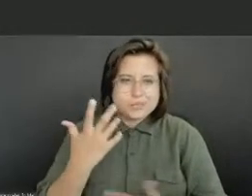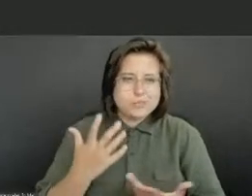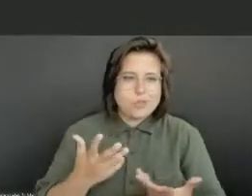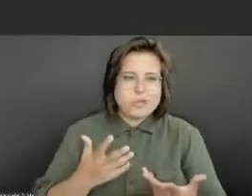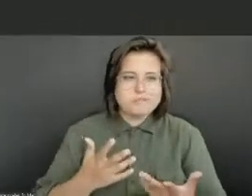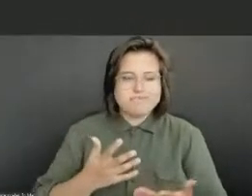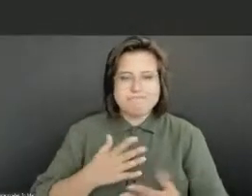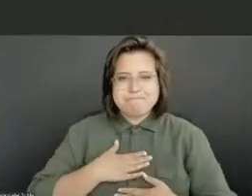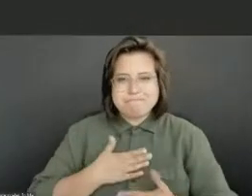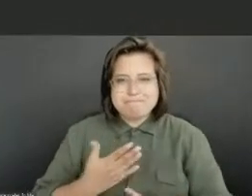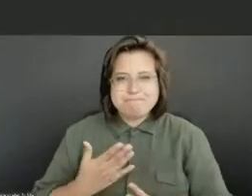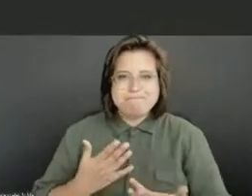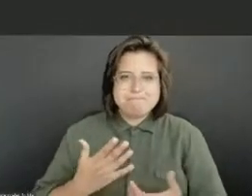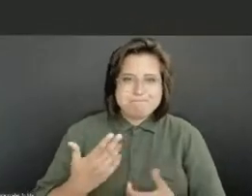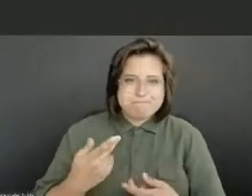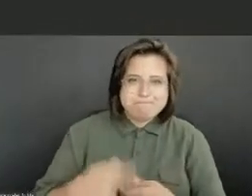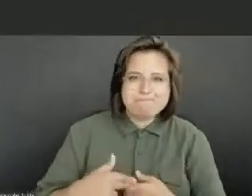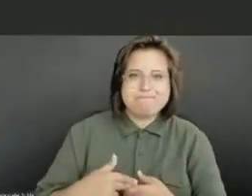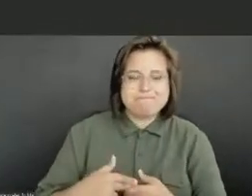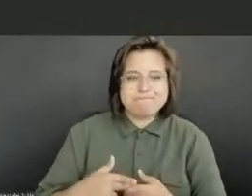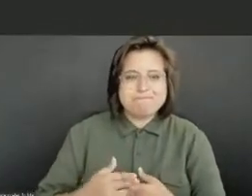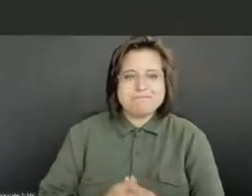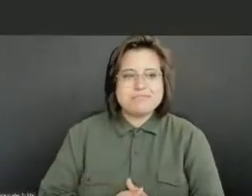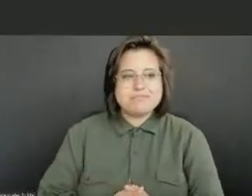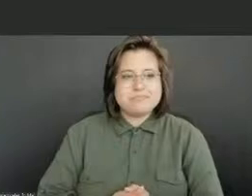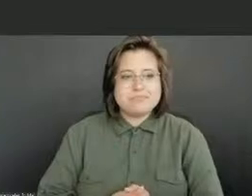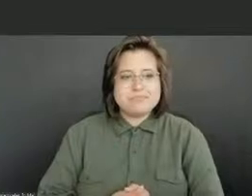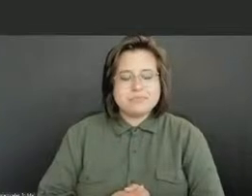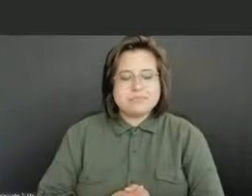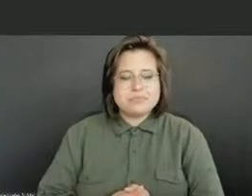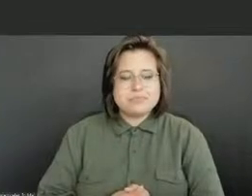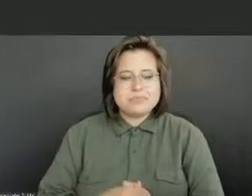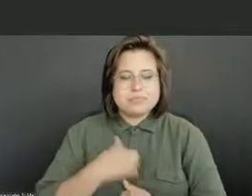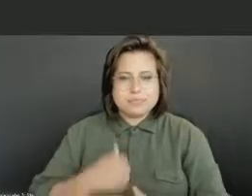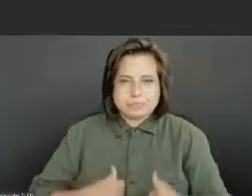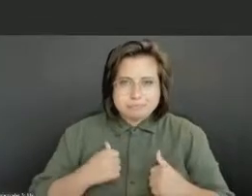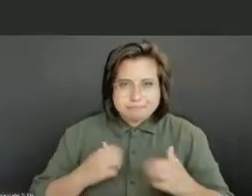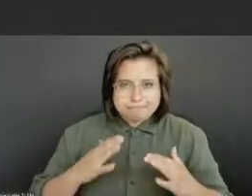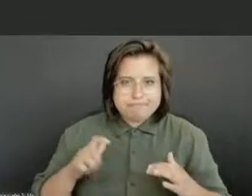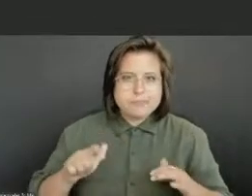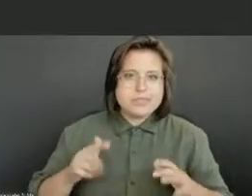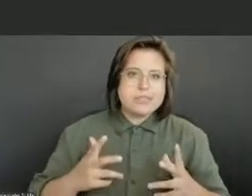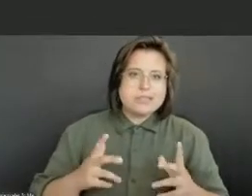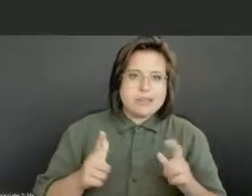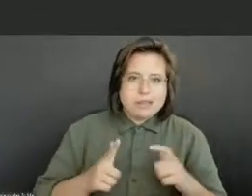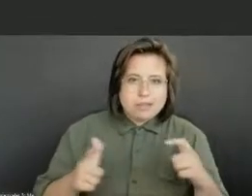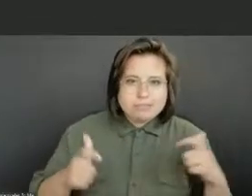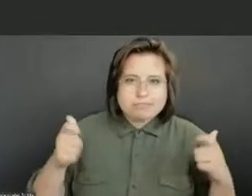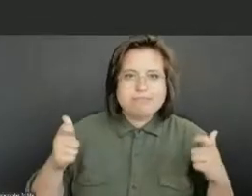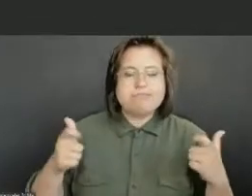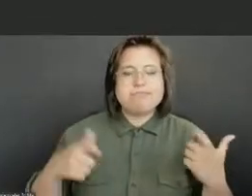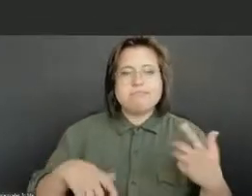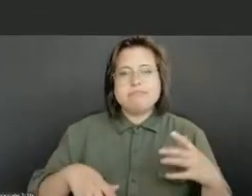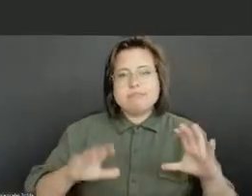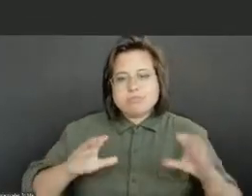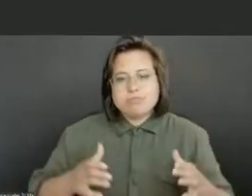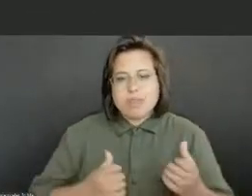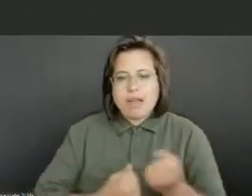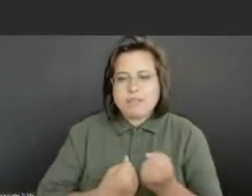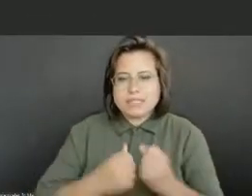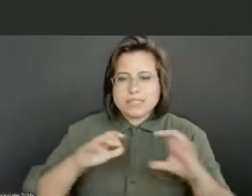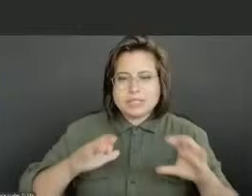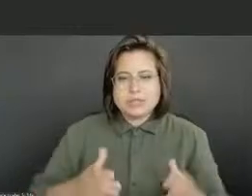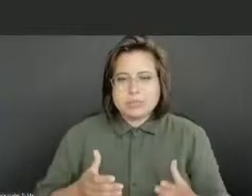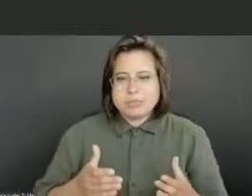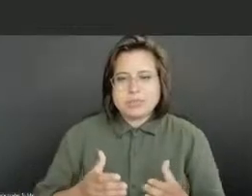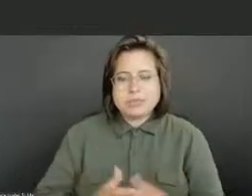an advisor to Survivor Corps, the largest organization, advocacy group in the country for people with long-haul COVID. I'm here really to talk about